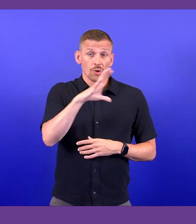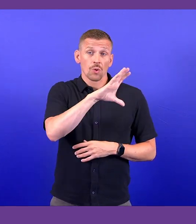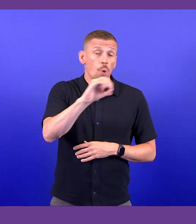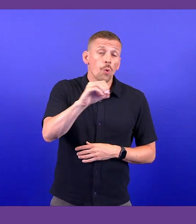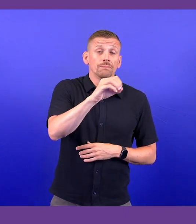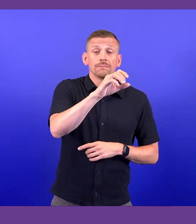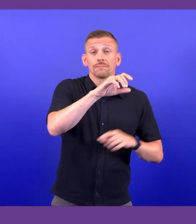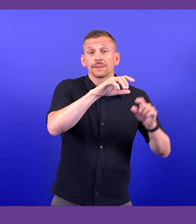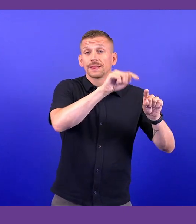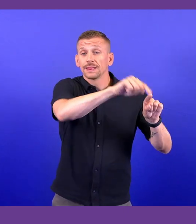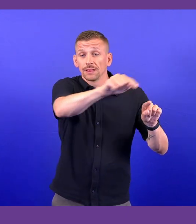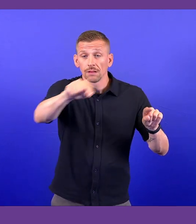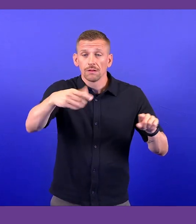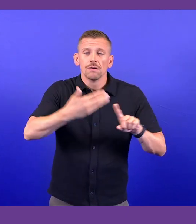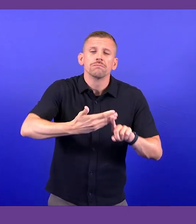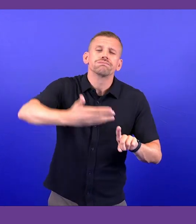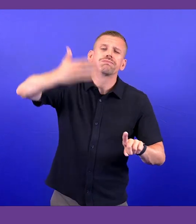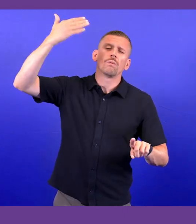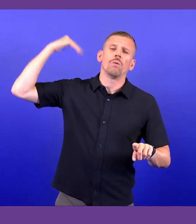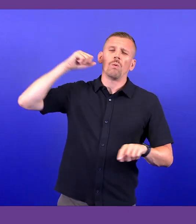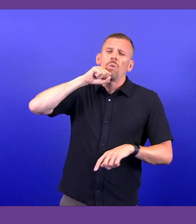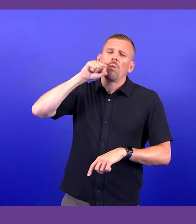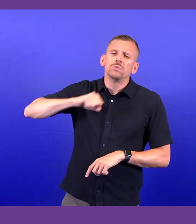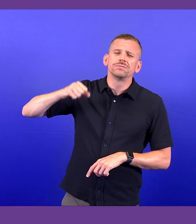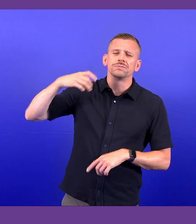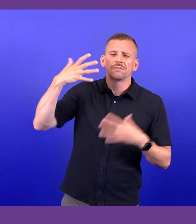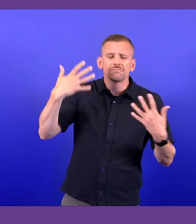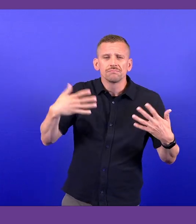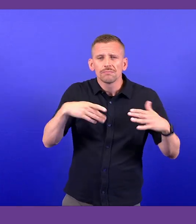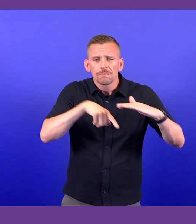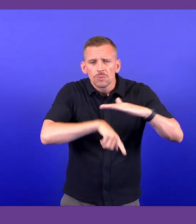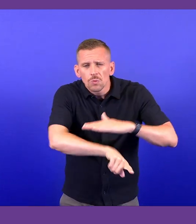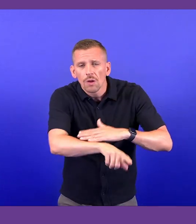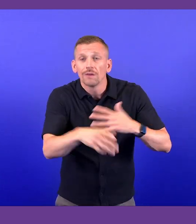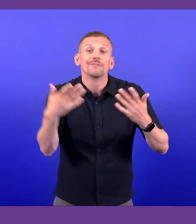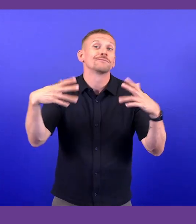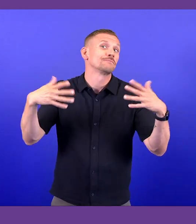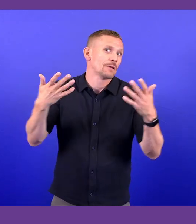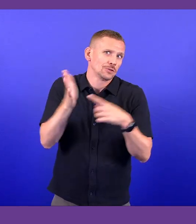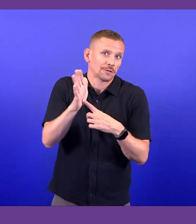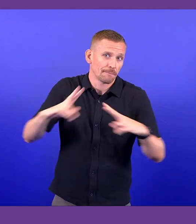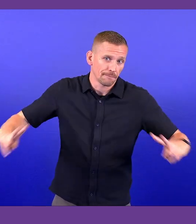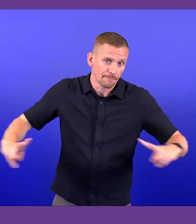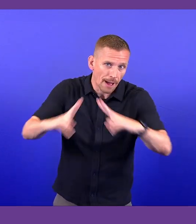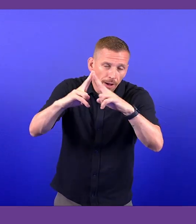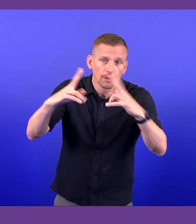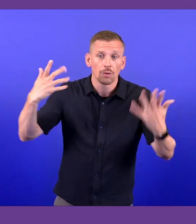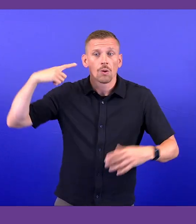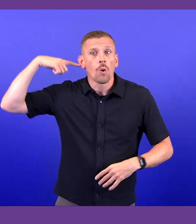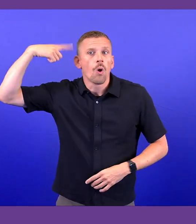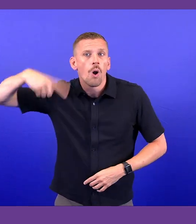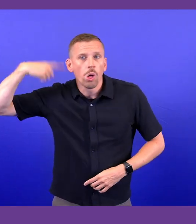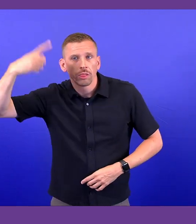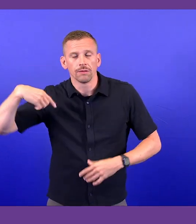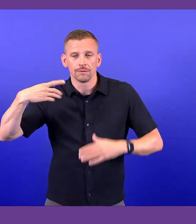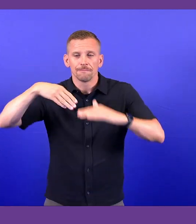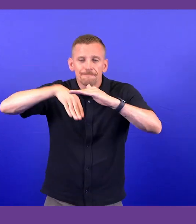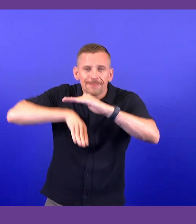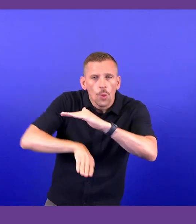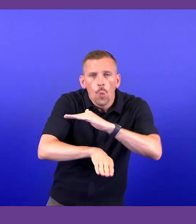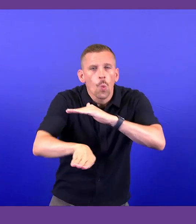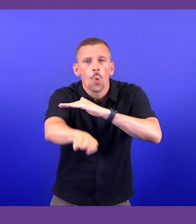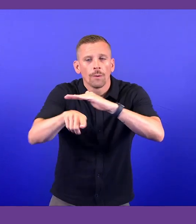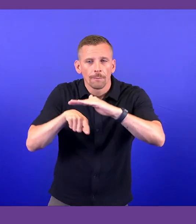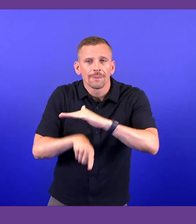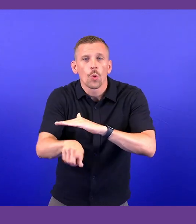in Paris or in London, where infrastructure cannot be so much adapted to be accessible to